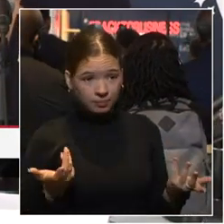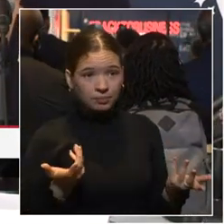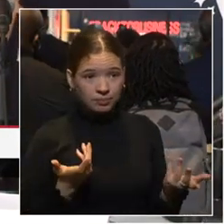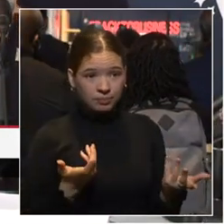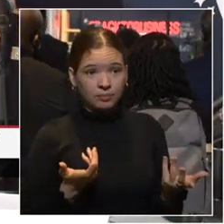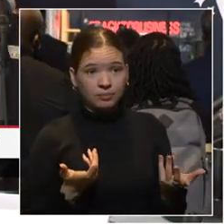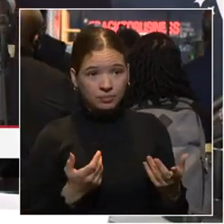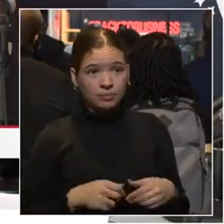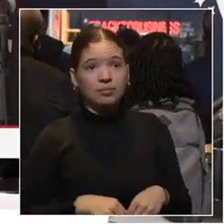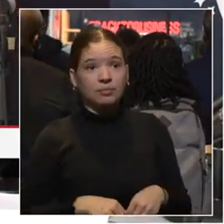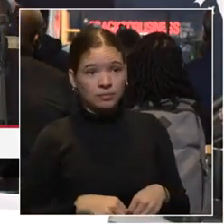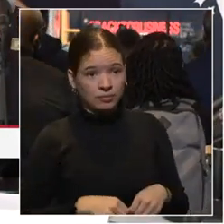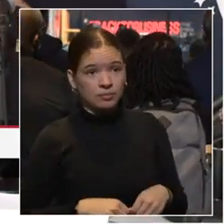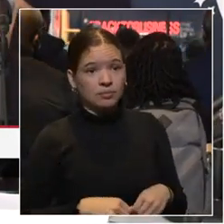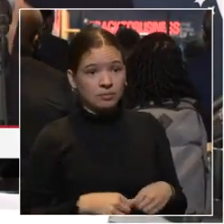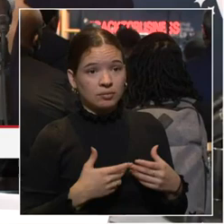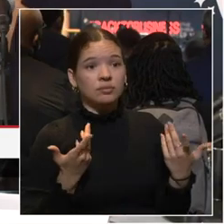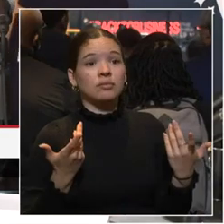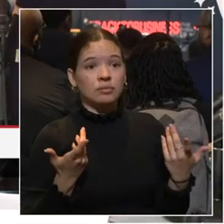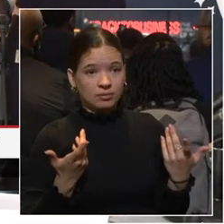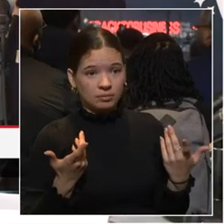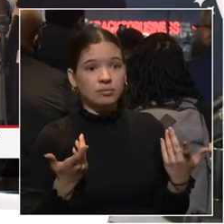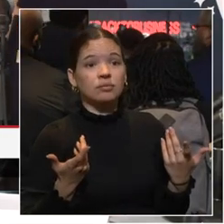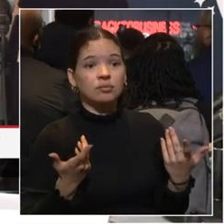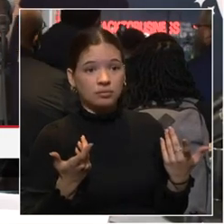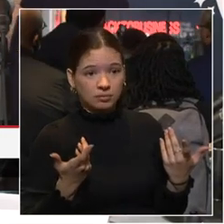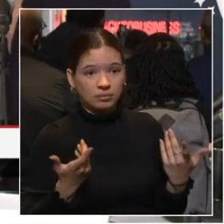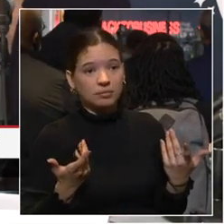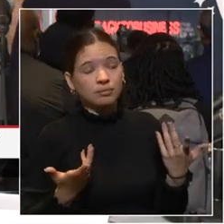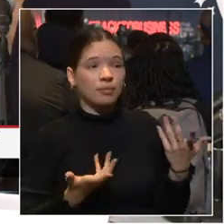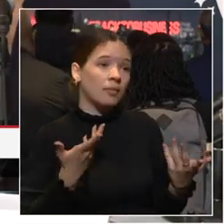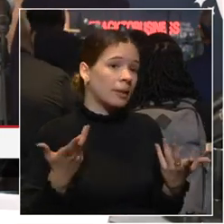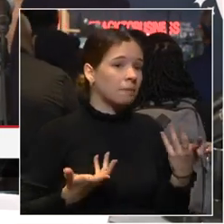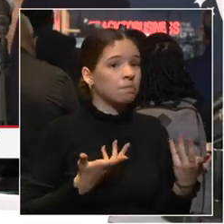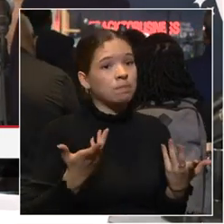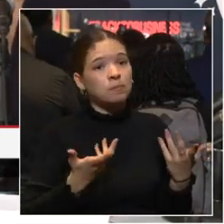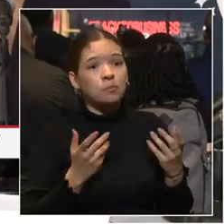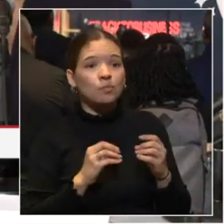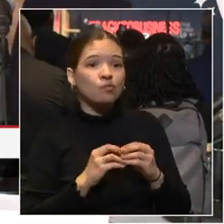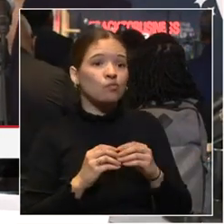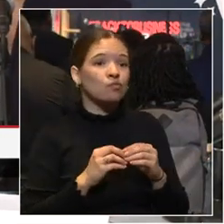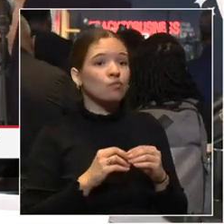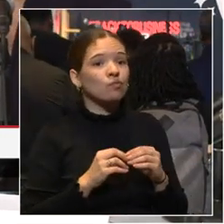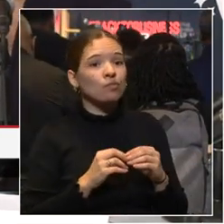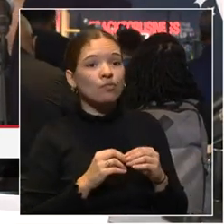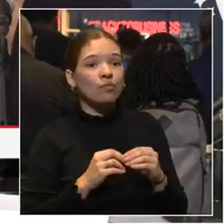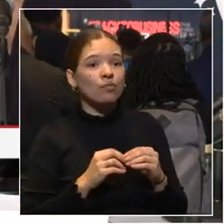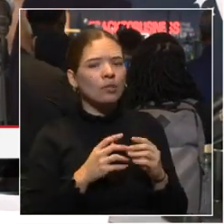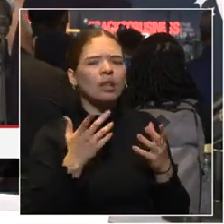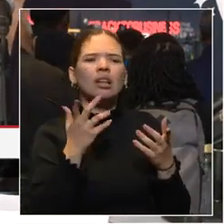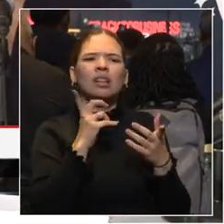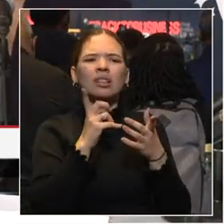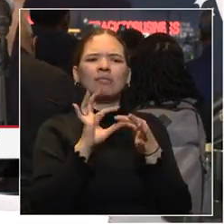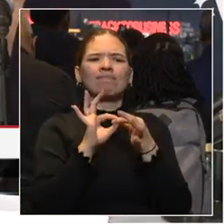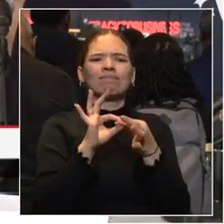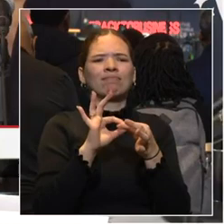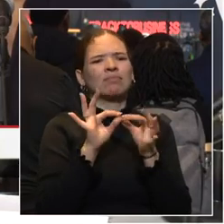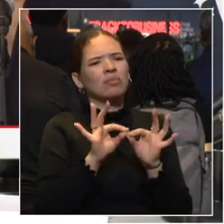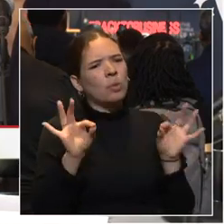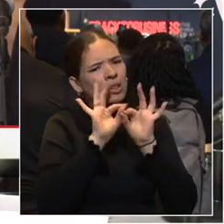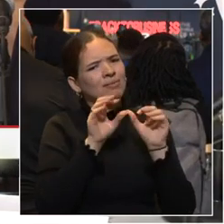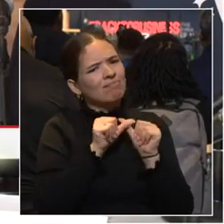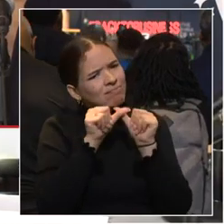we definitely, hold strong ties, and really appreciated that program coming